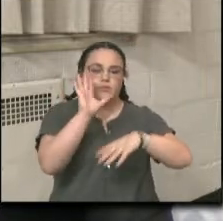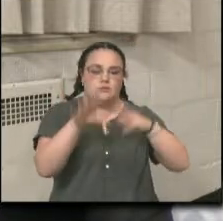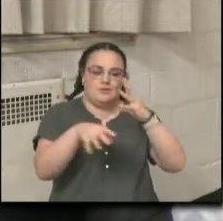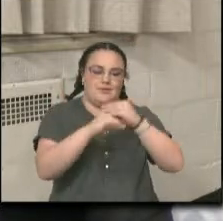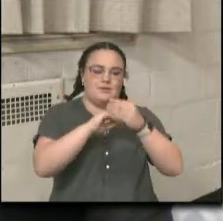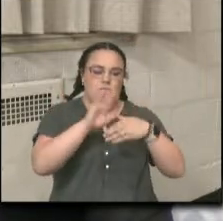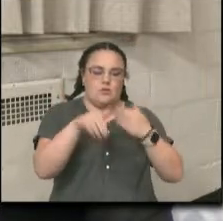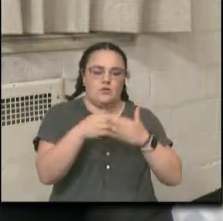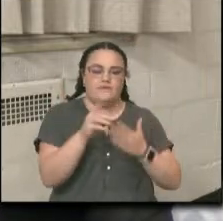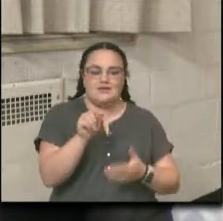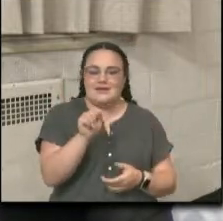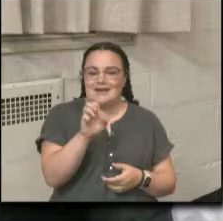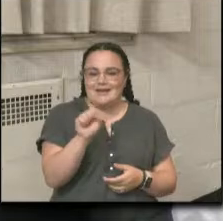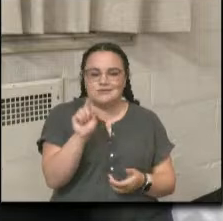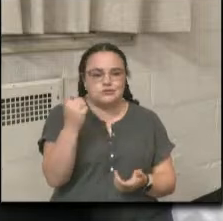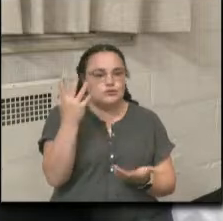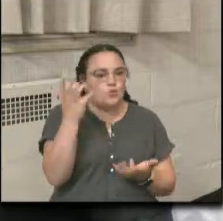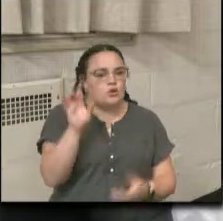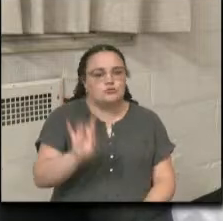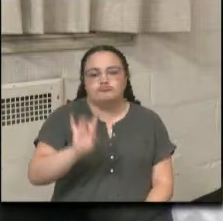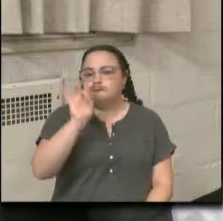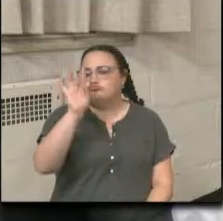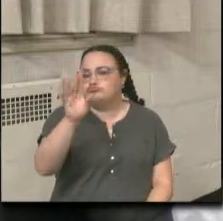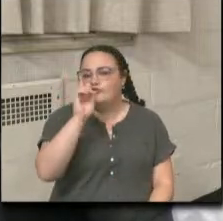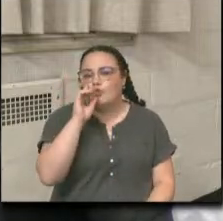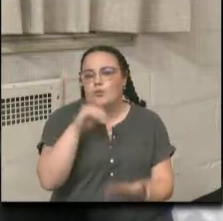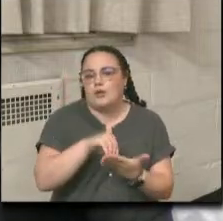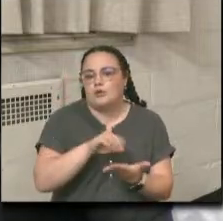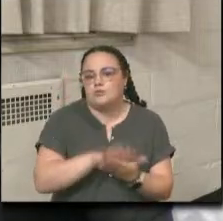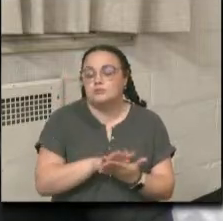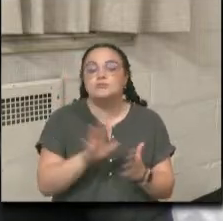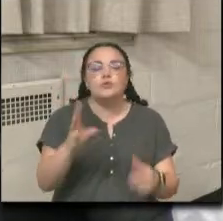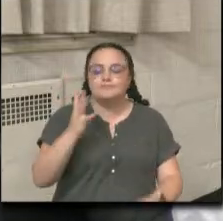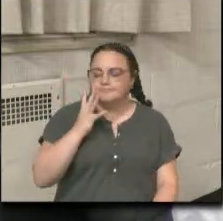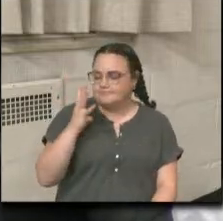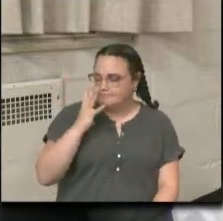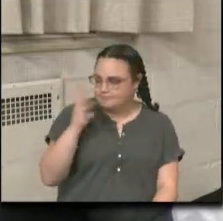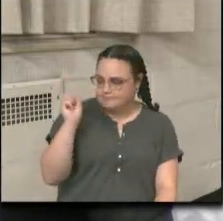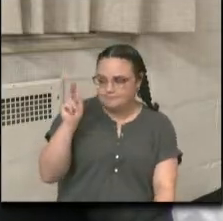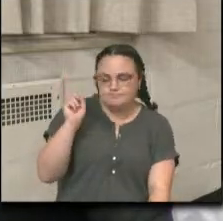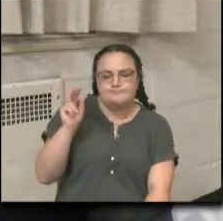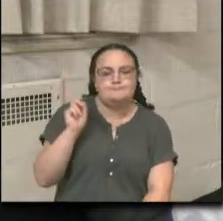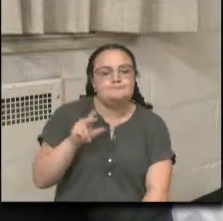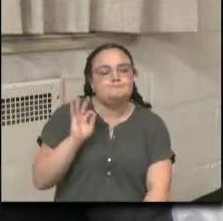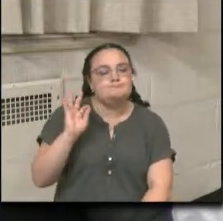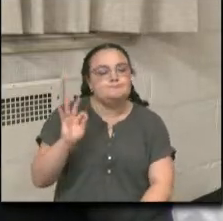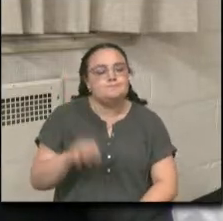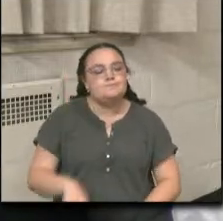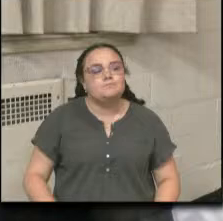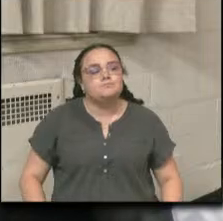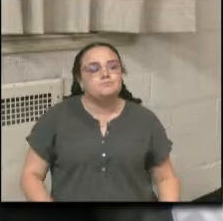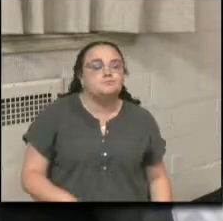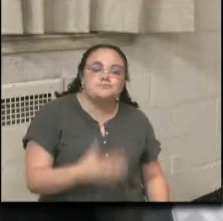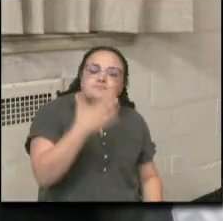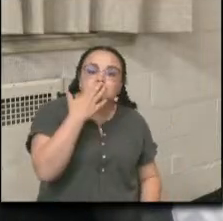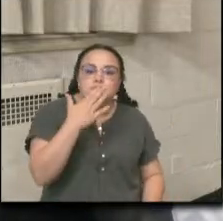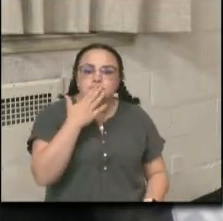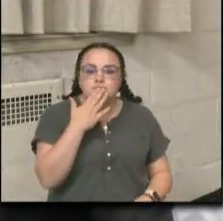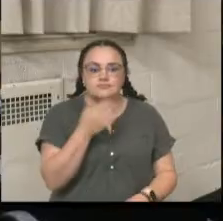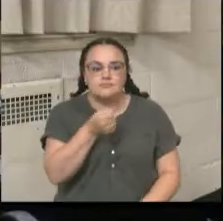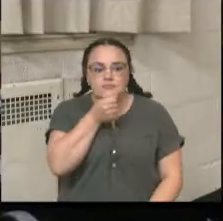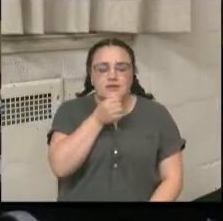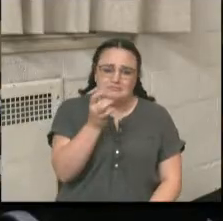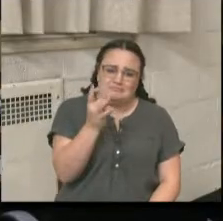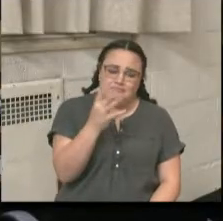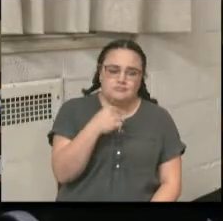well. So it's just something I wanted to know for the record. Okay, so that's future. Vice Chair Walker. Thank you.